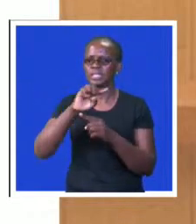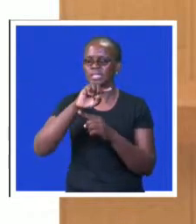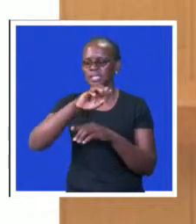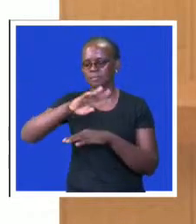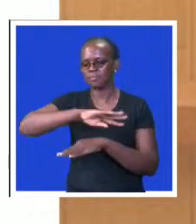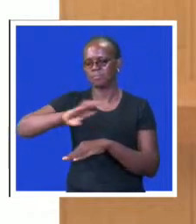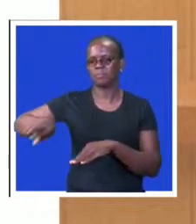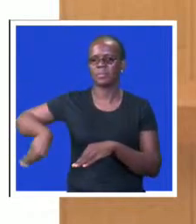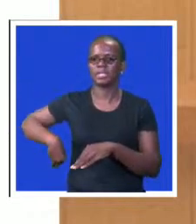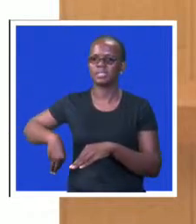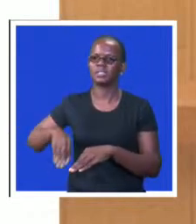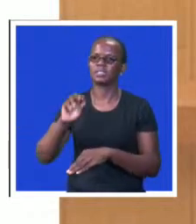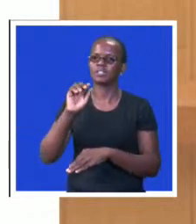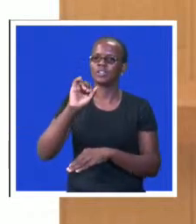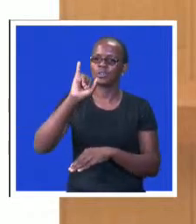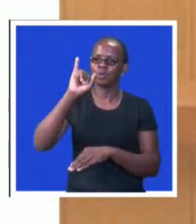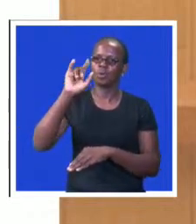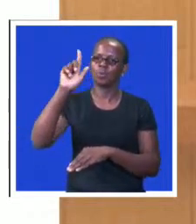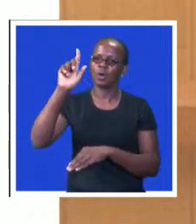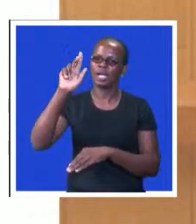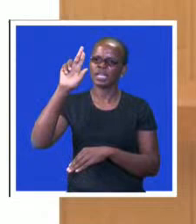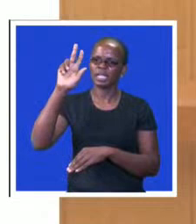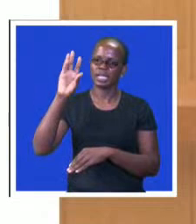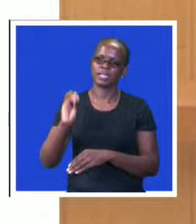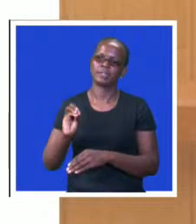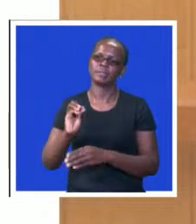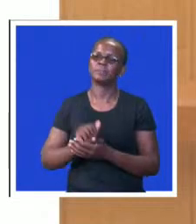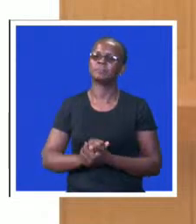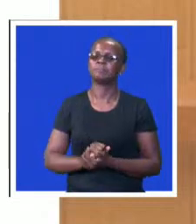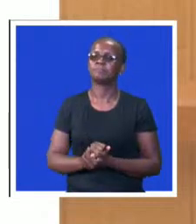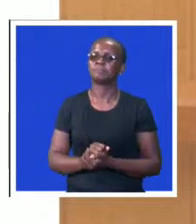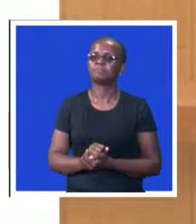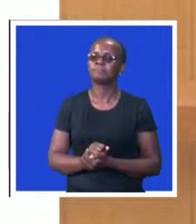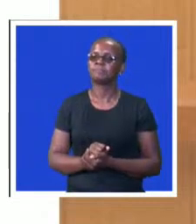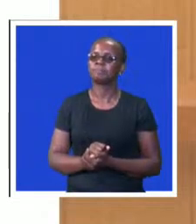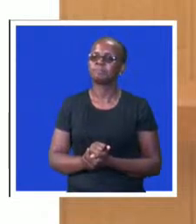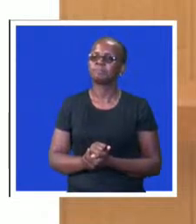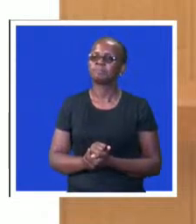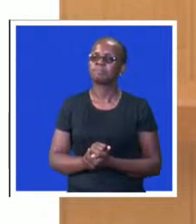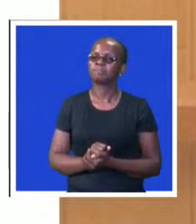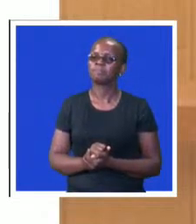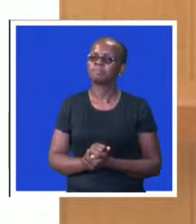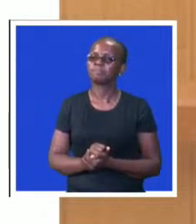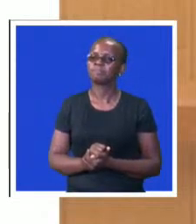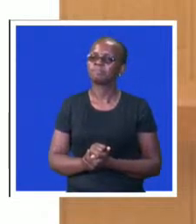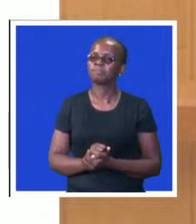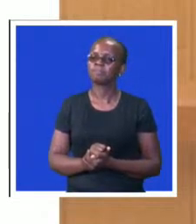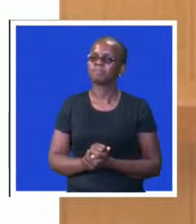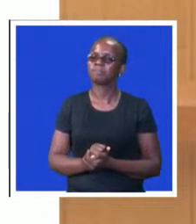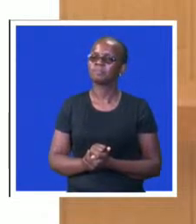emalangeni. First we put the 200 emalangeni, then we follow with